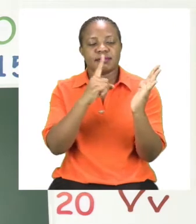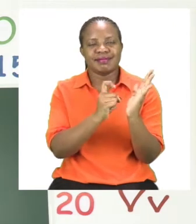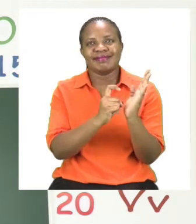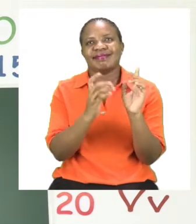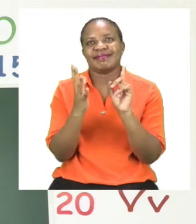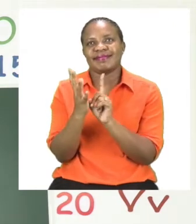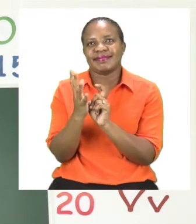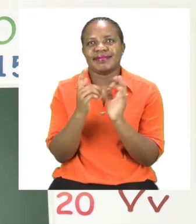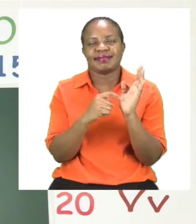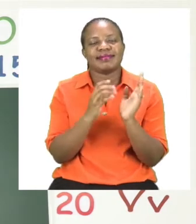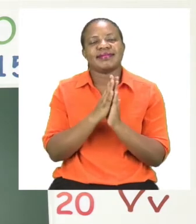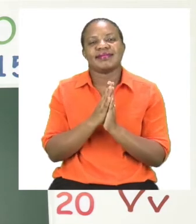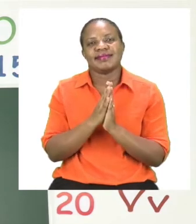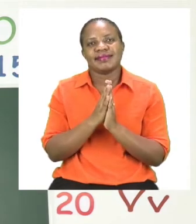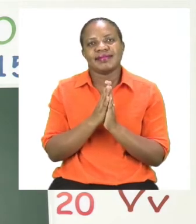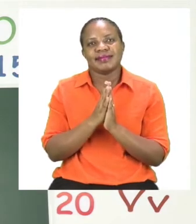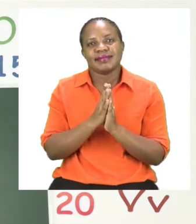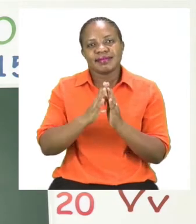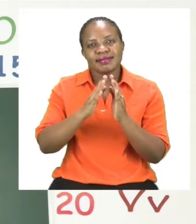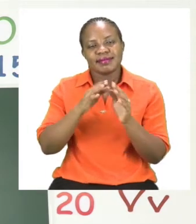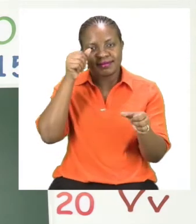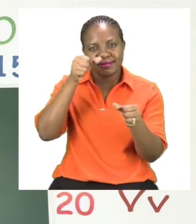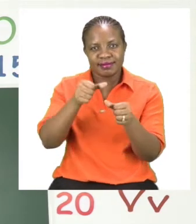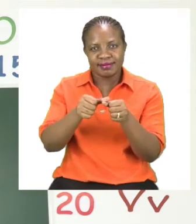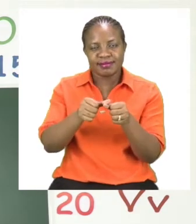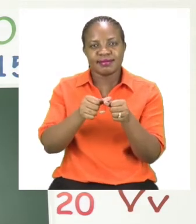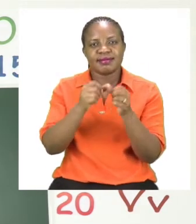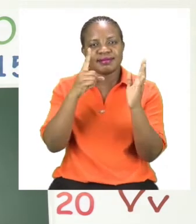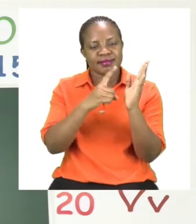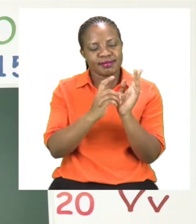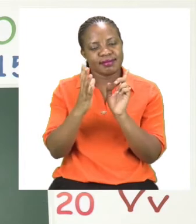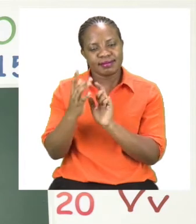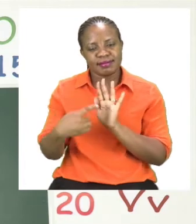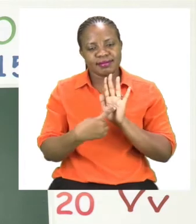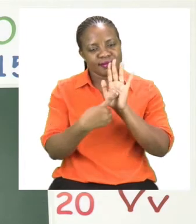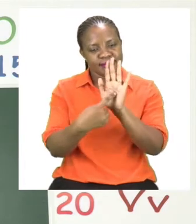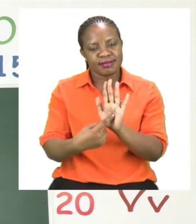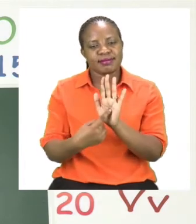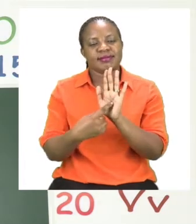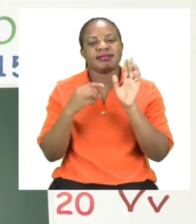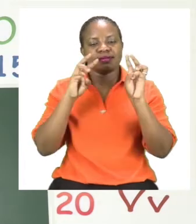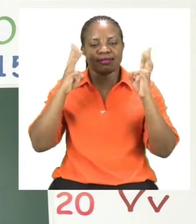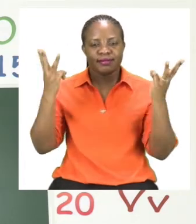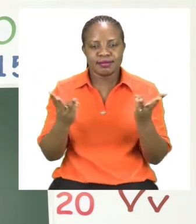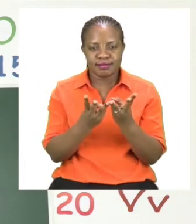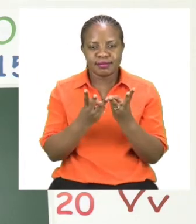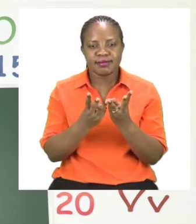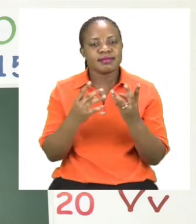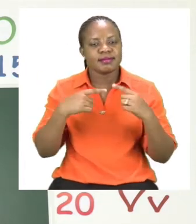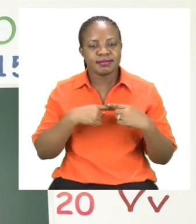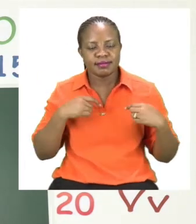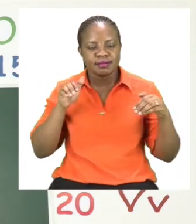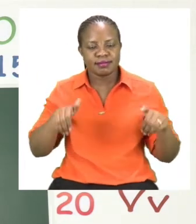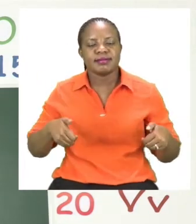Now remember, when we sanitize, we are showing the world we are responsible boys and girls, and that we